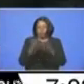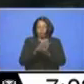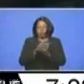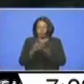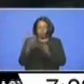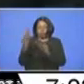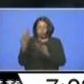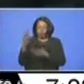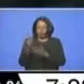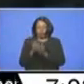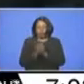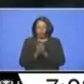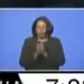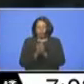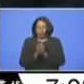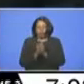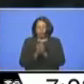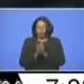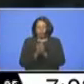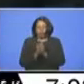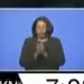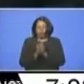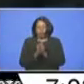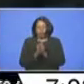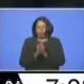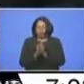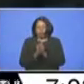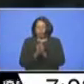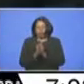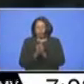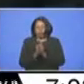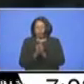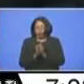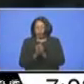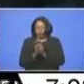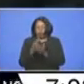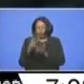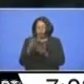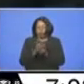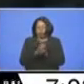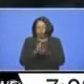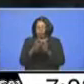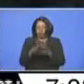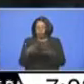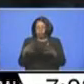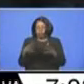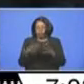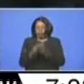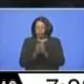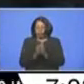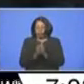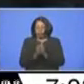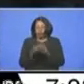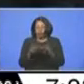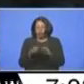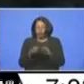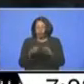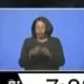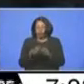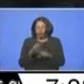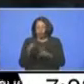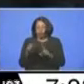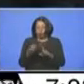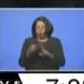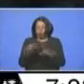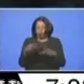the Bahamas, the fact that you are a middle-income country doesn't allow you to solve the problem alone. And so when you